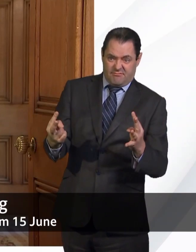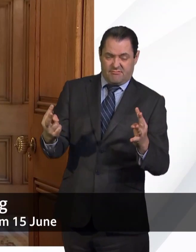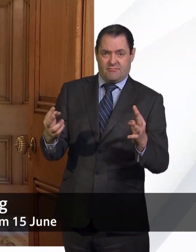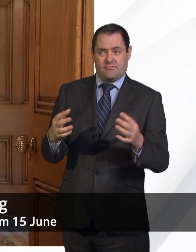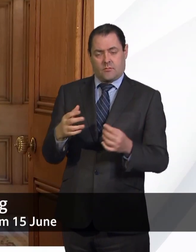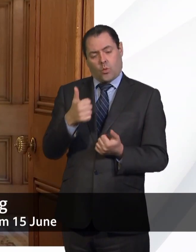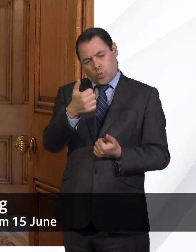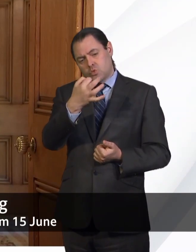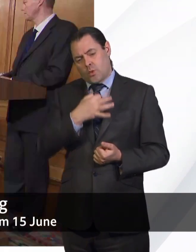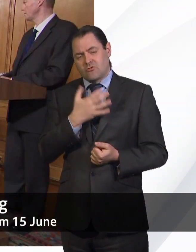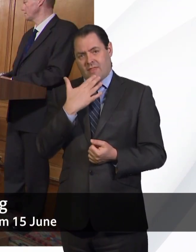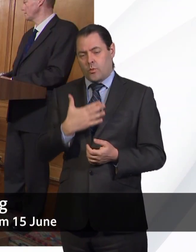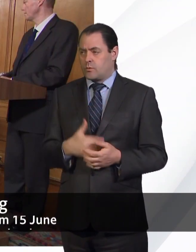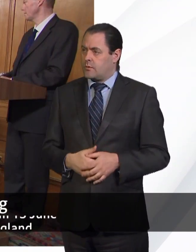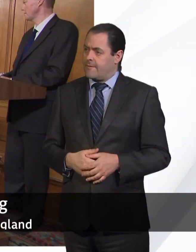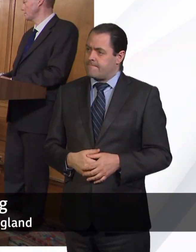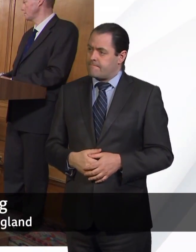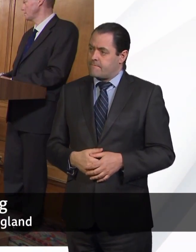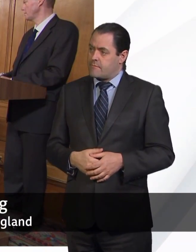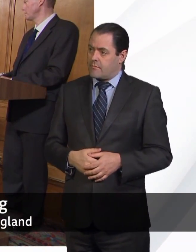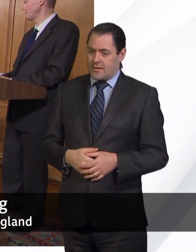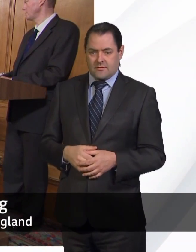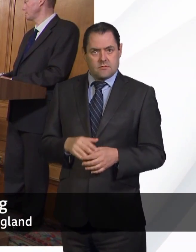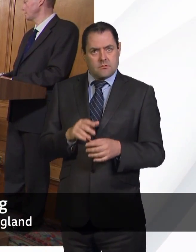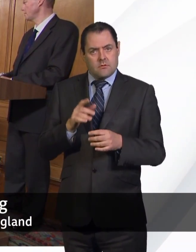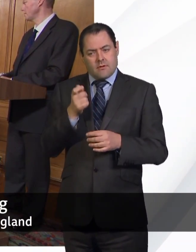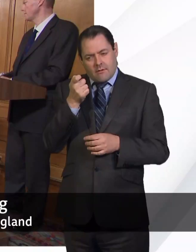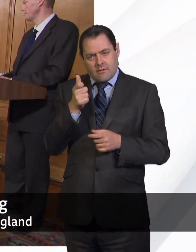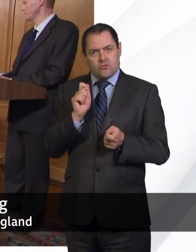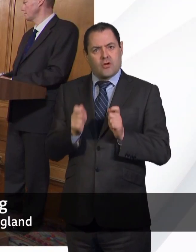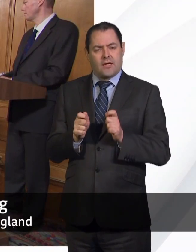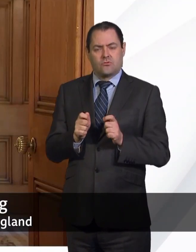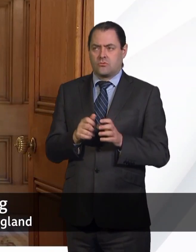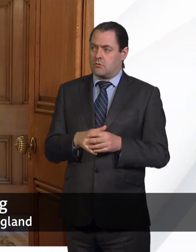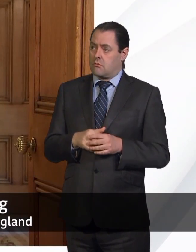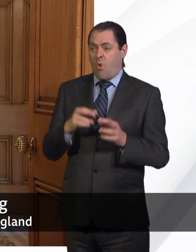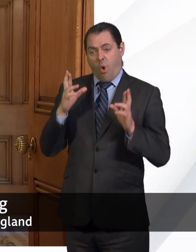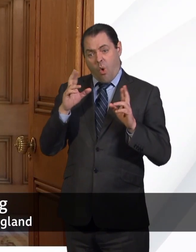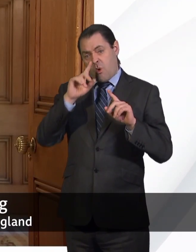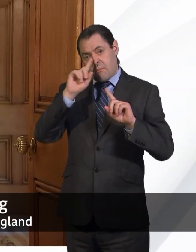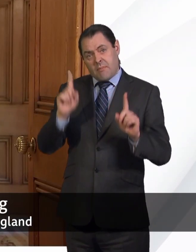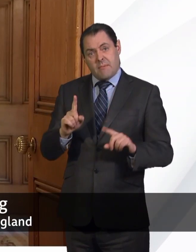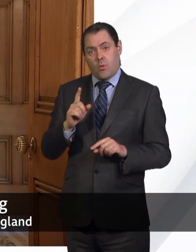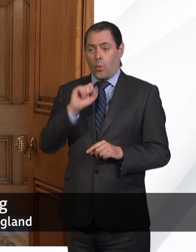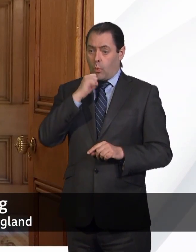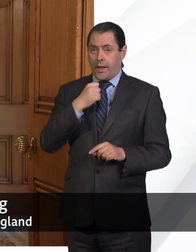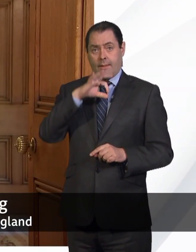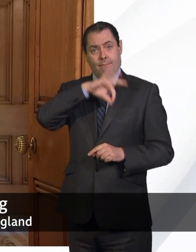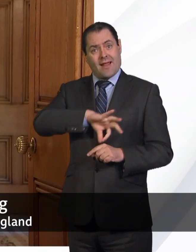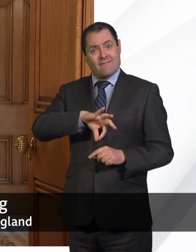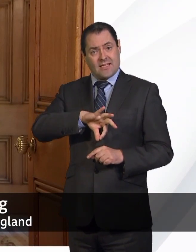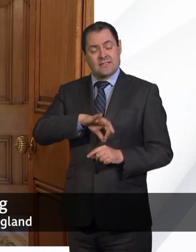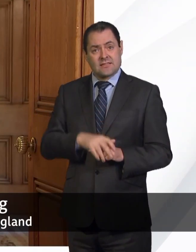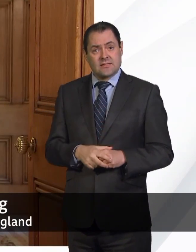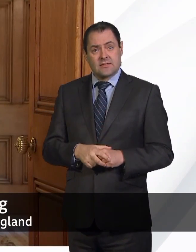Jonathan, for asking the question, because this is a limited step forward. We hope that people will take advantage of it